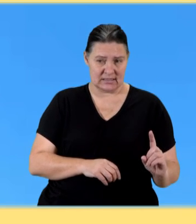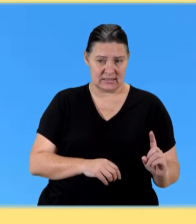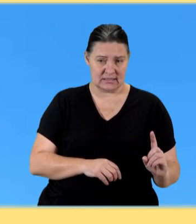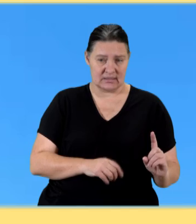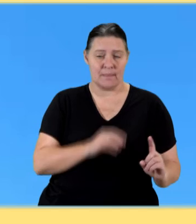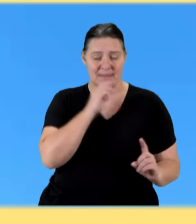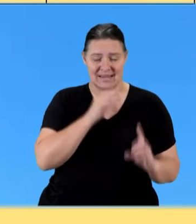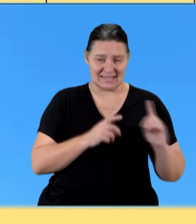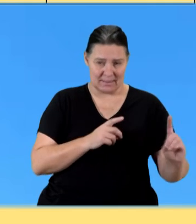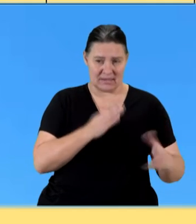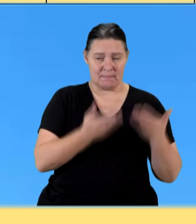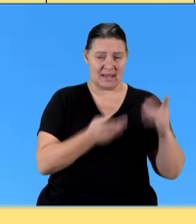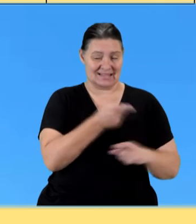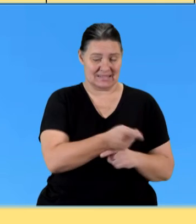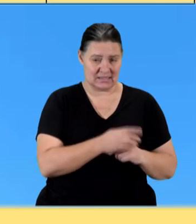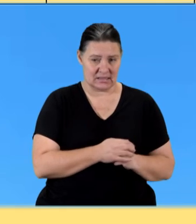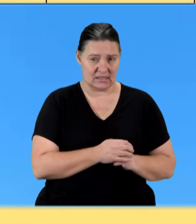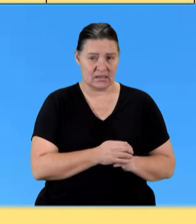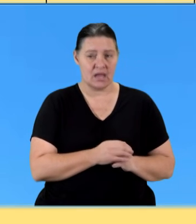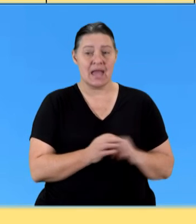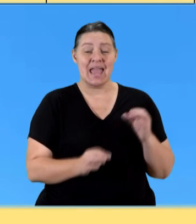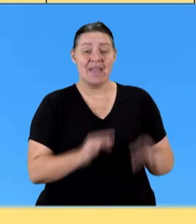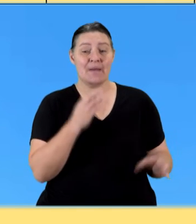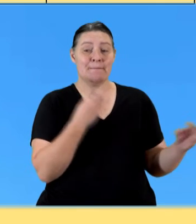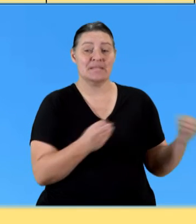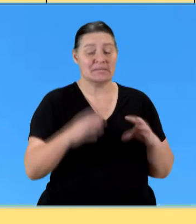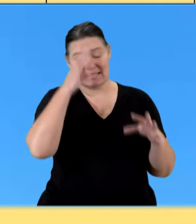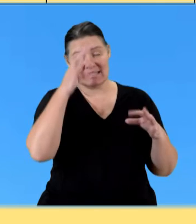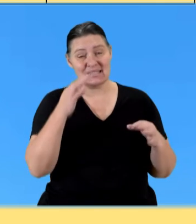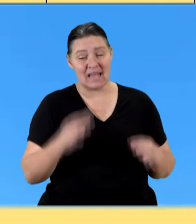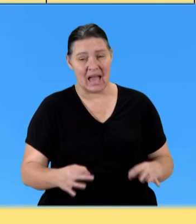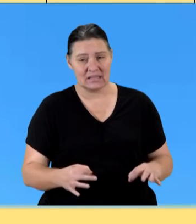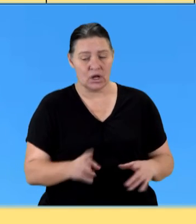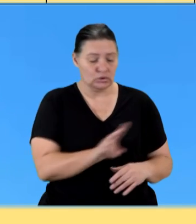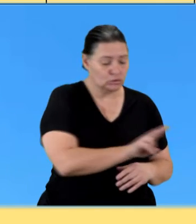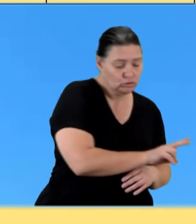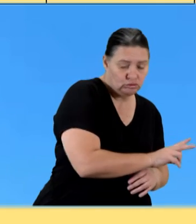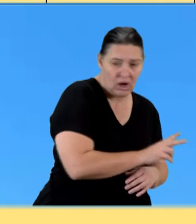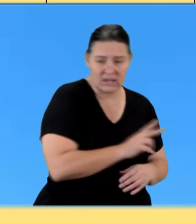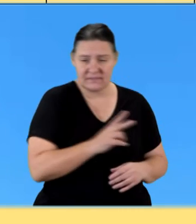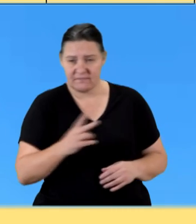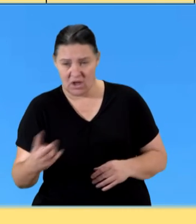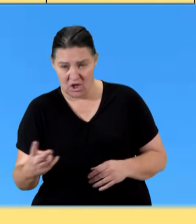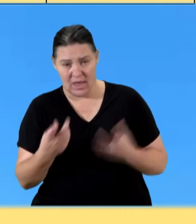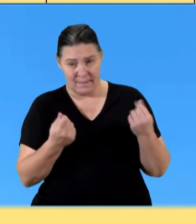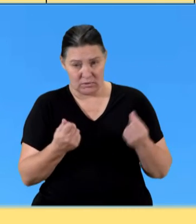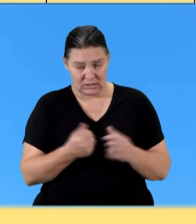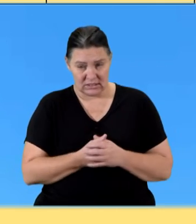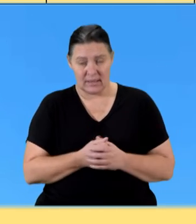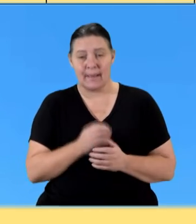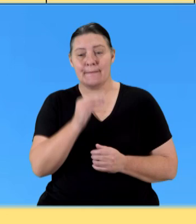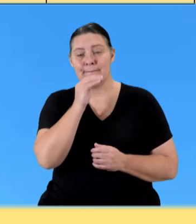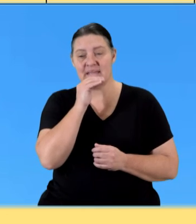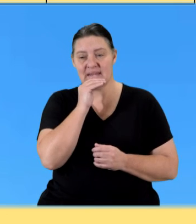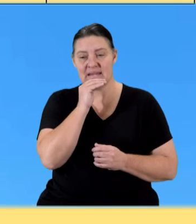and it is a debit balance. The moment the business decides to transfer that particular amount,